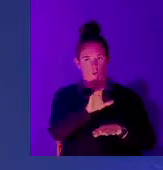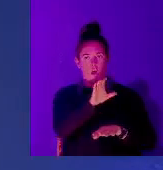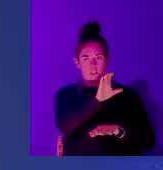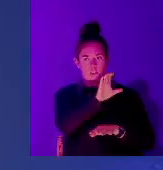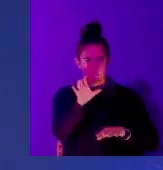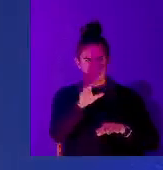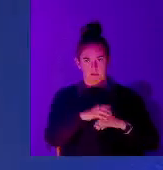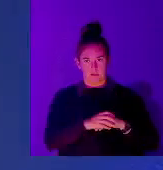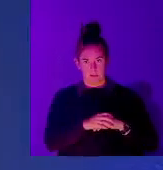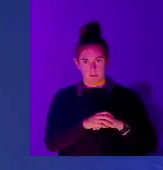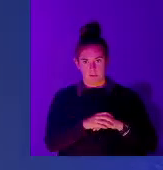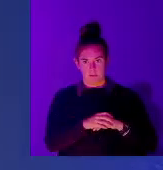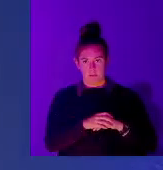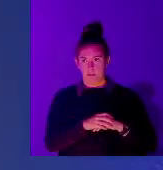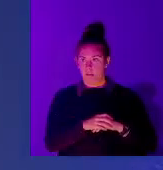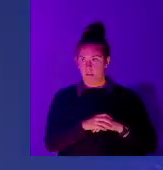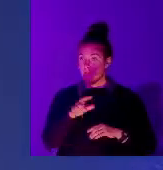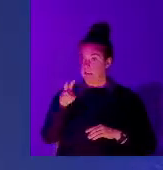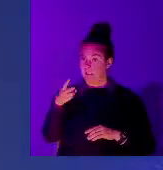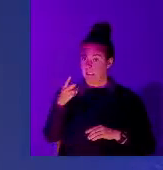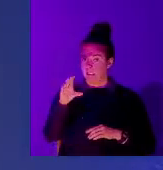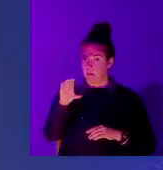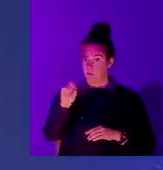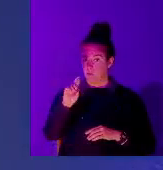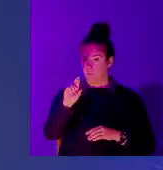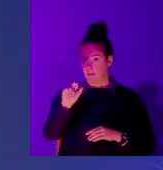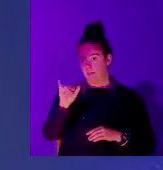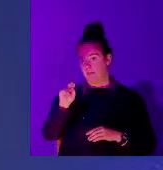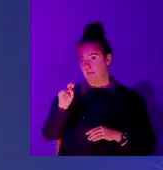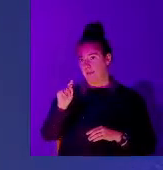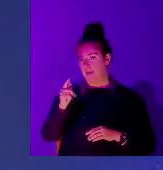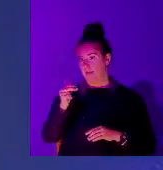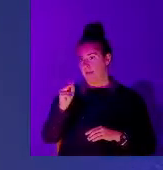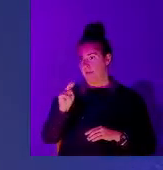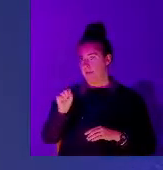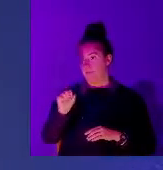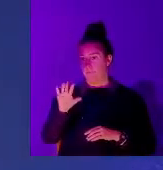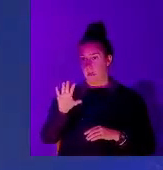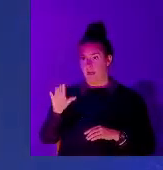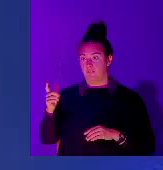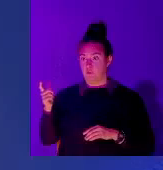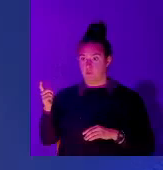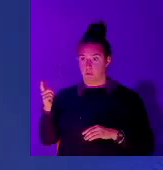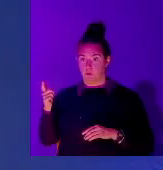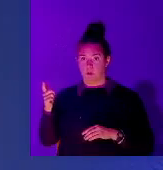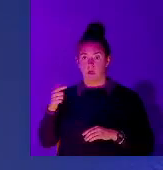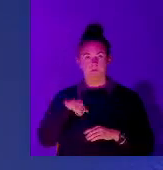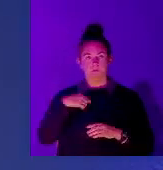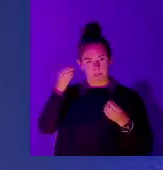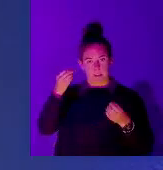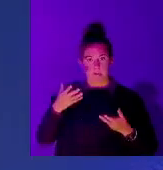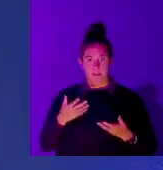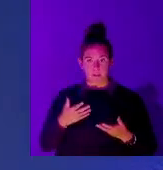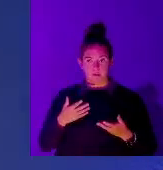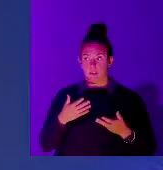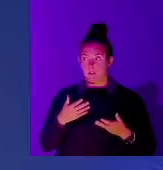2 Corinthians 5:21 tells us, "For he hath made him to be sin for